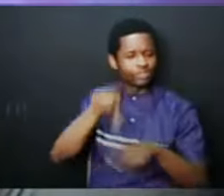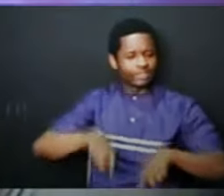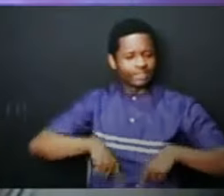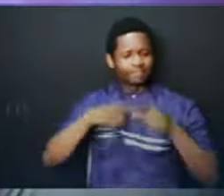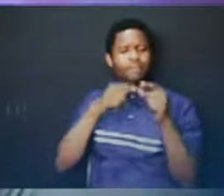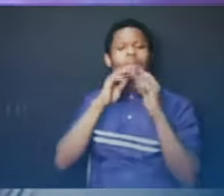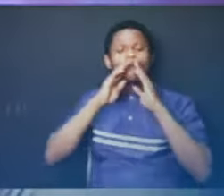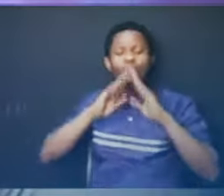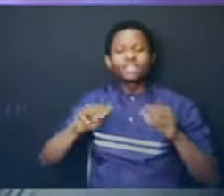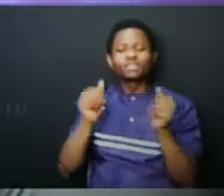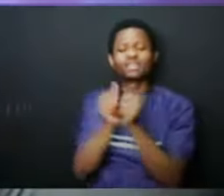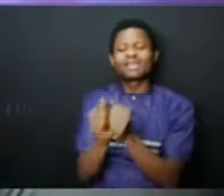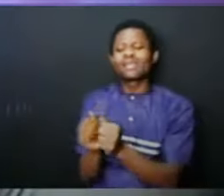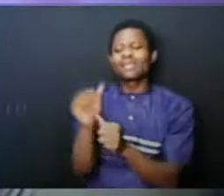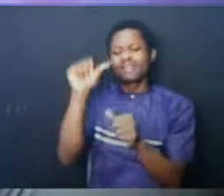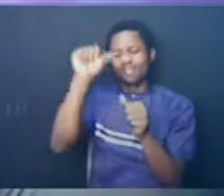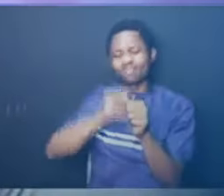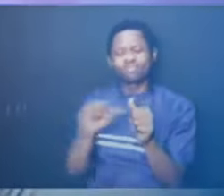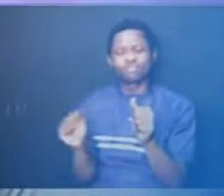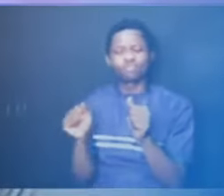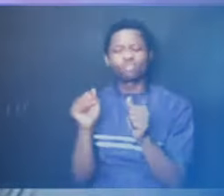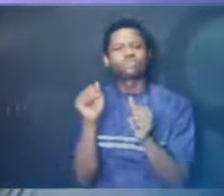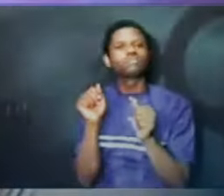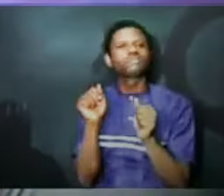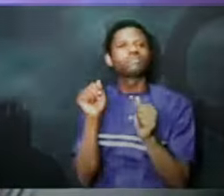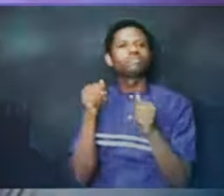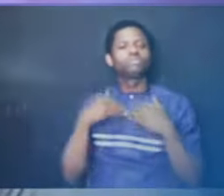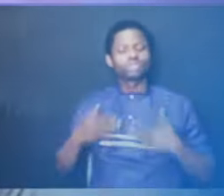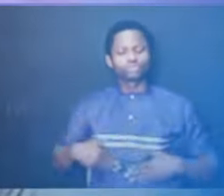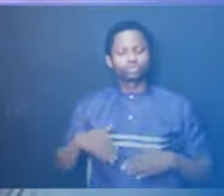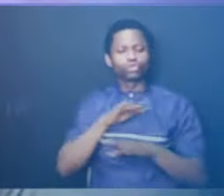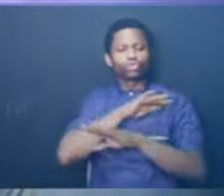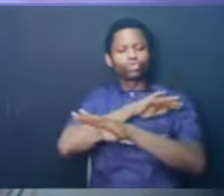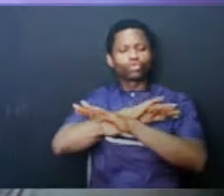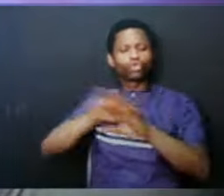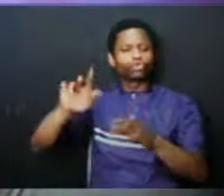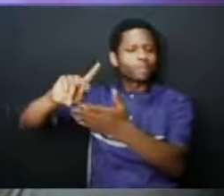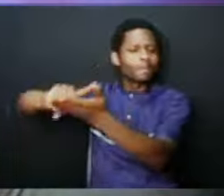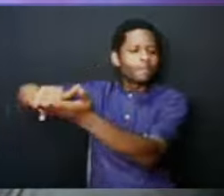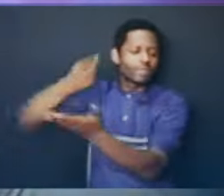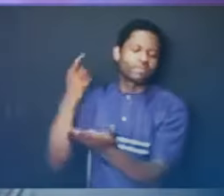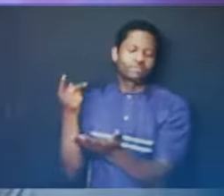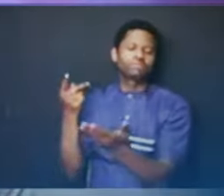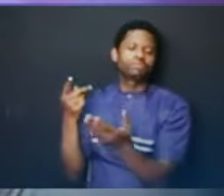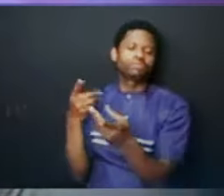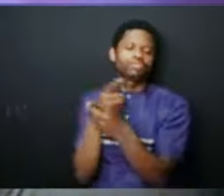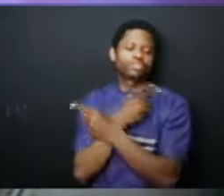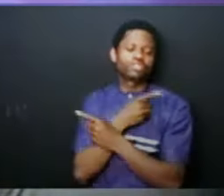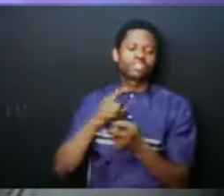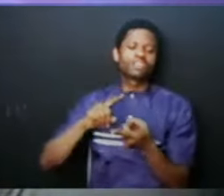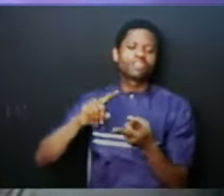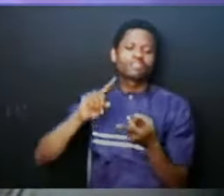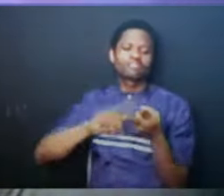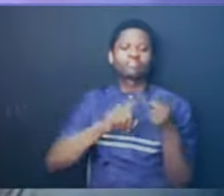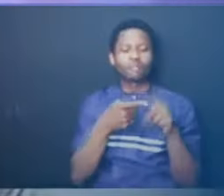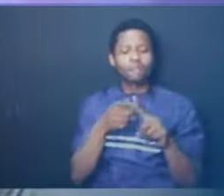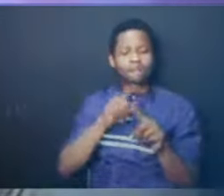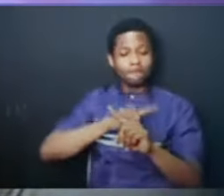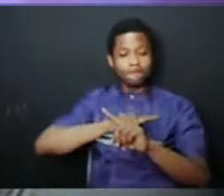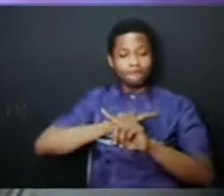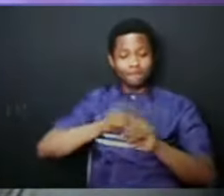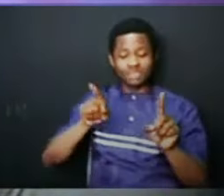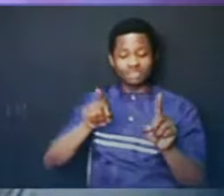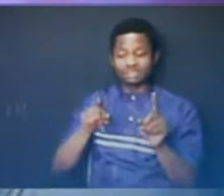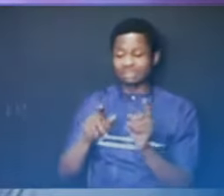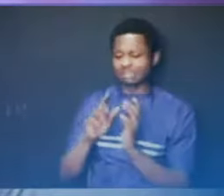with everyone. Do not take revenge, my dear friends, but leave room for God's wrath. For it